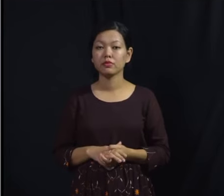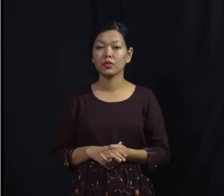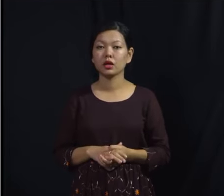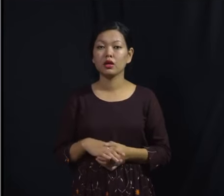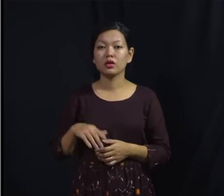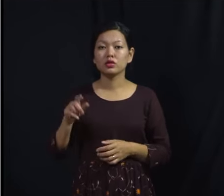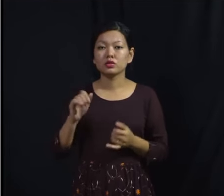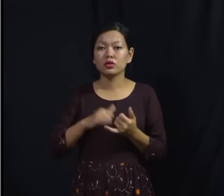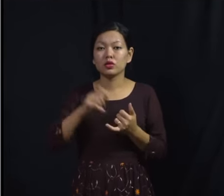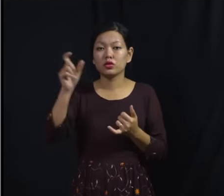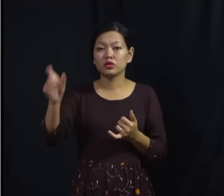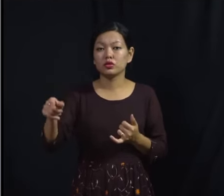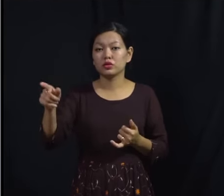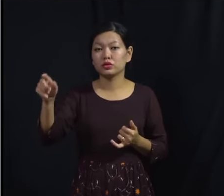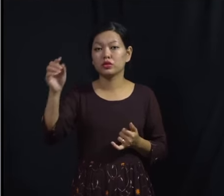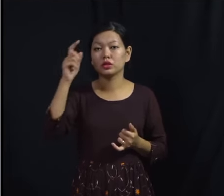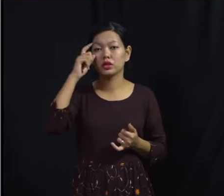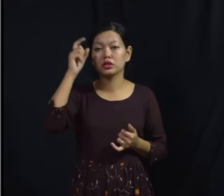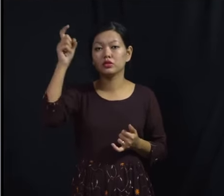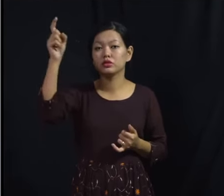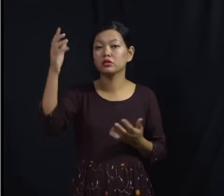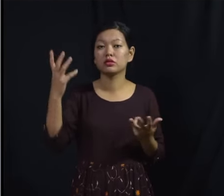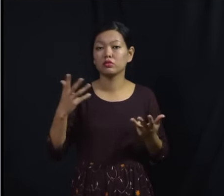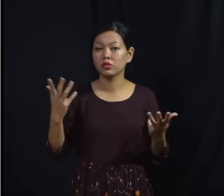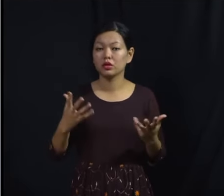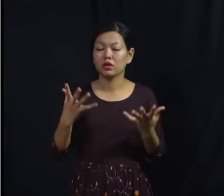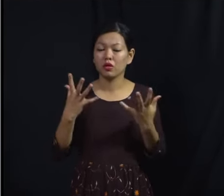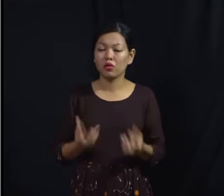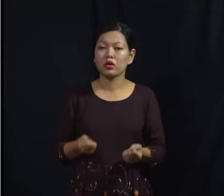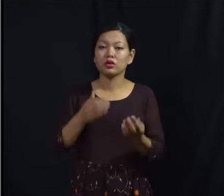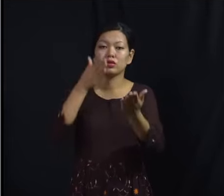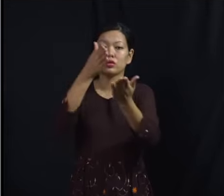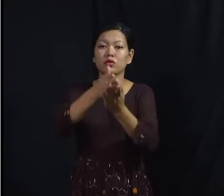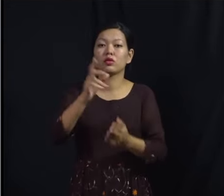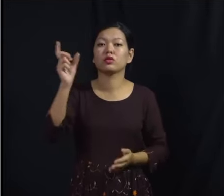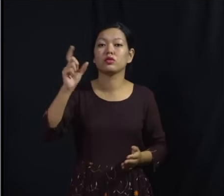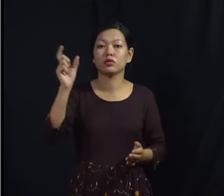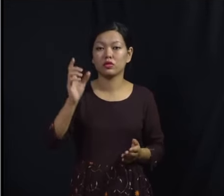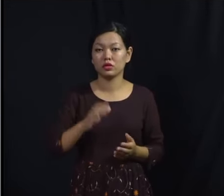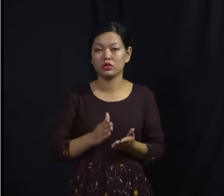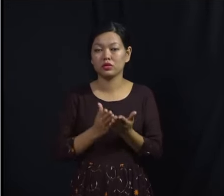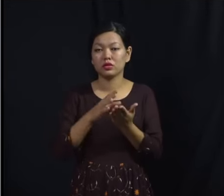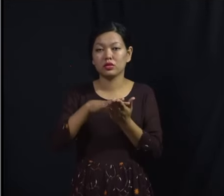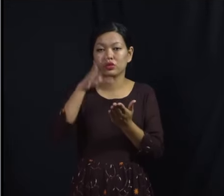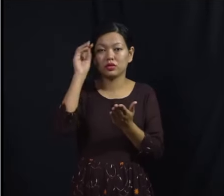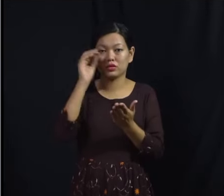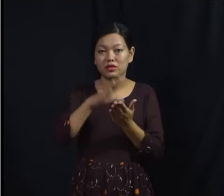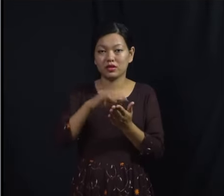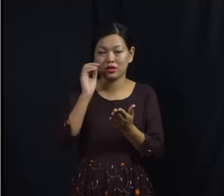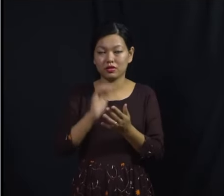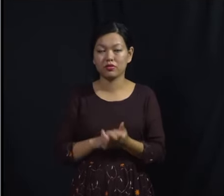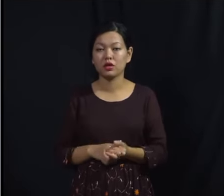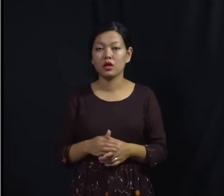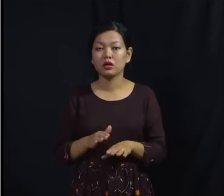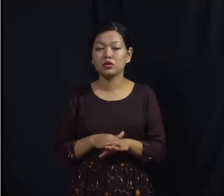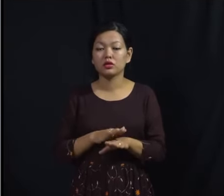to college and be educated. She did all that, and she started learning all about the brakes and clutch and so on,